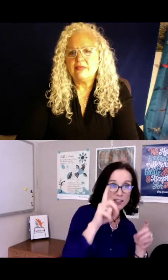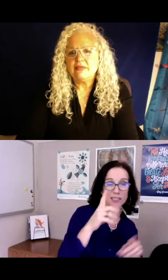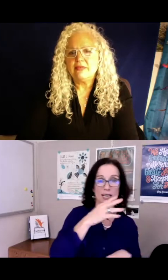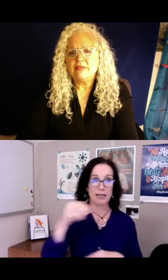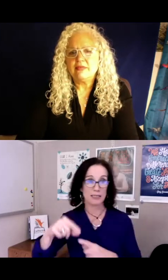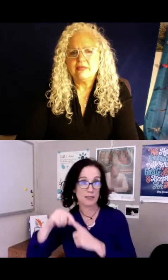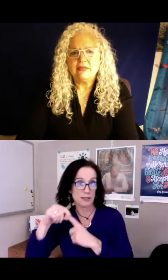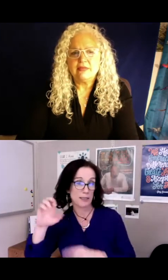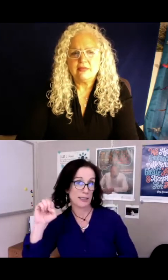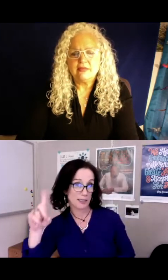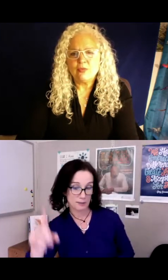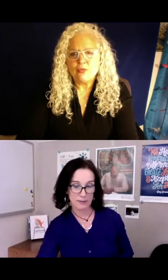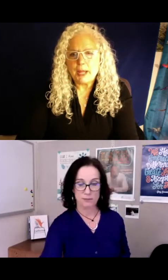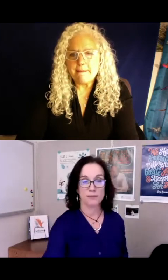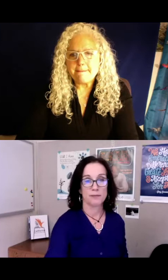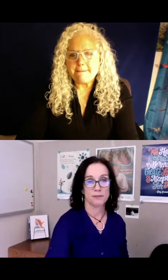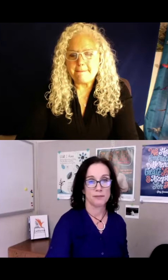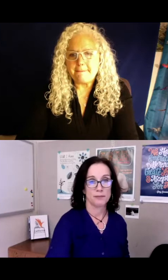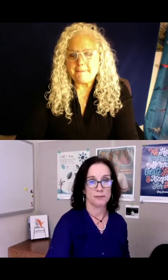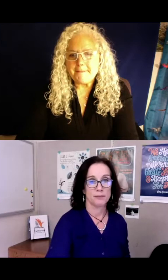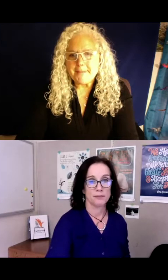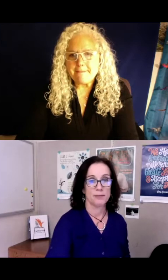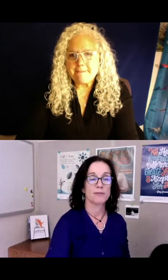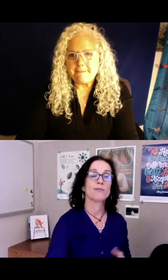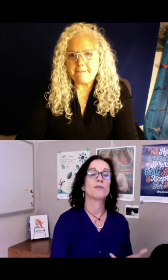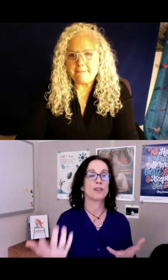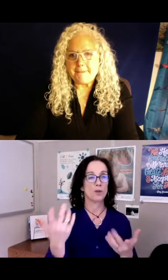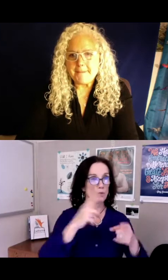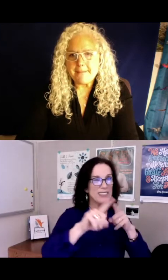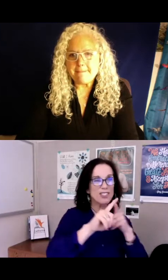and what is the difference between deaf education and special education.